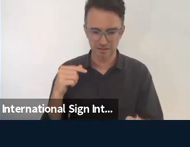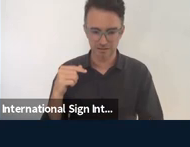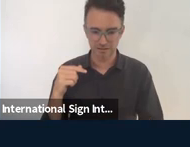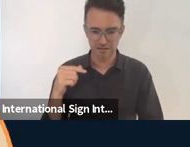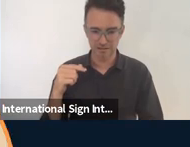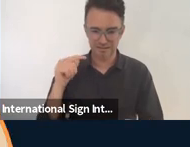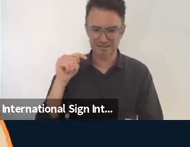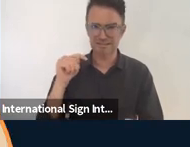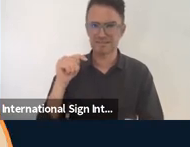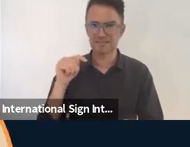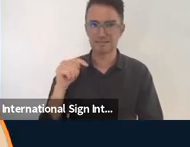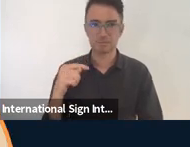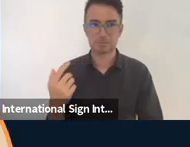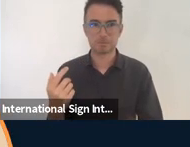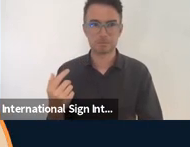Next slide, please.